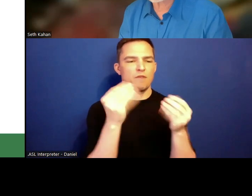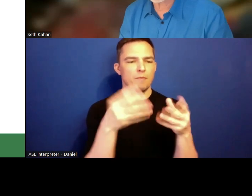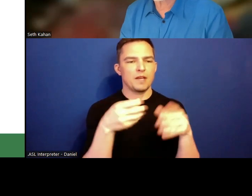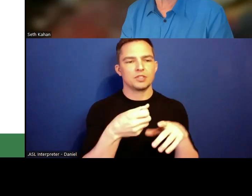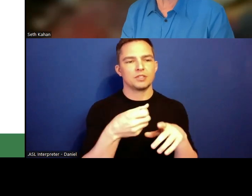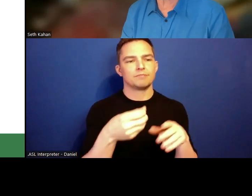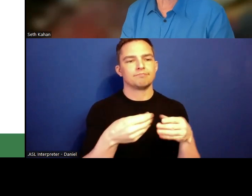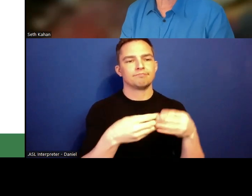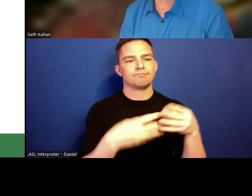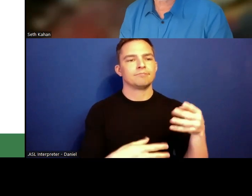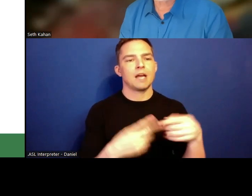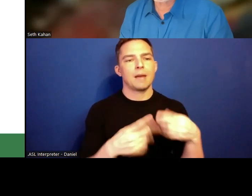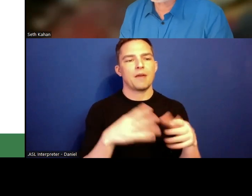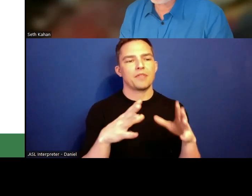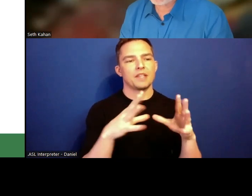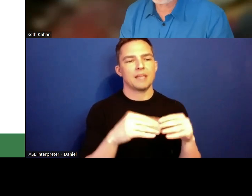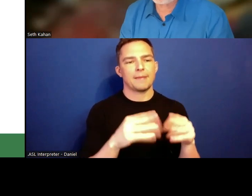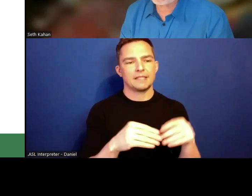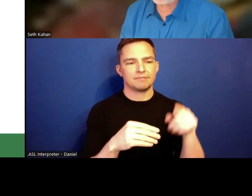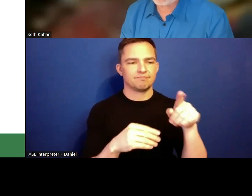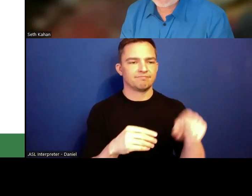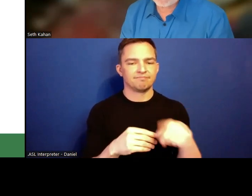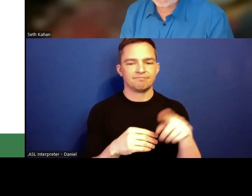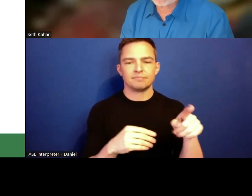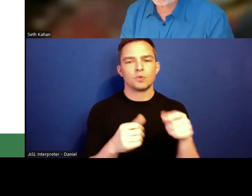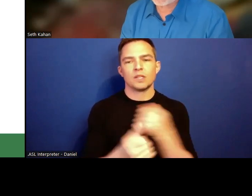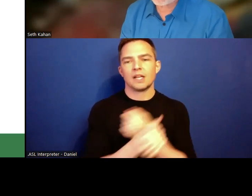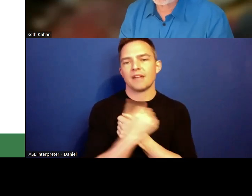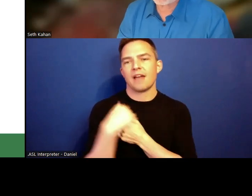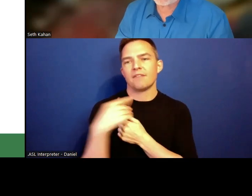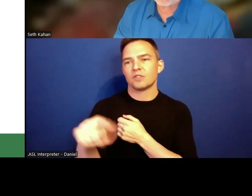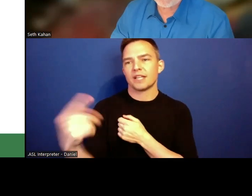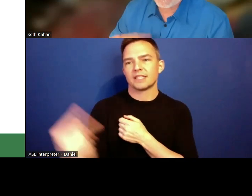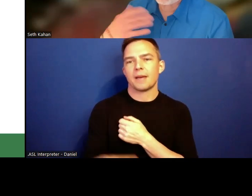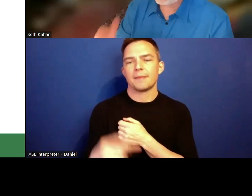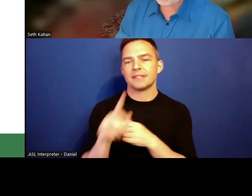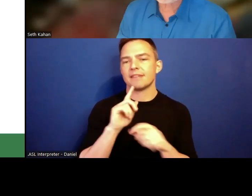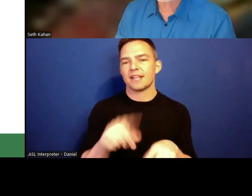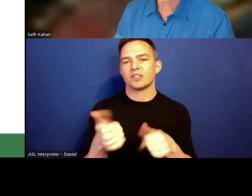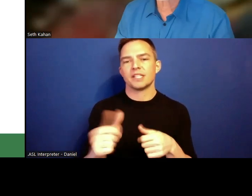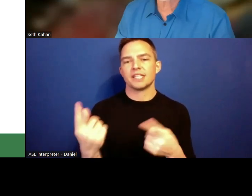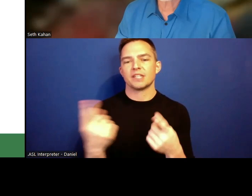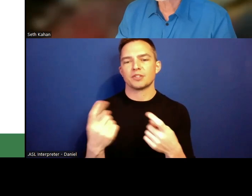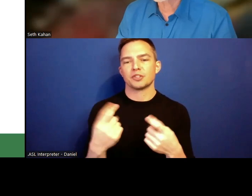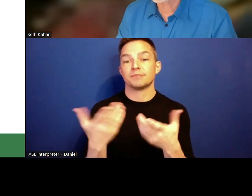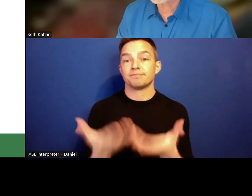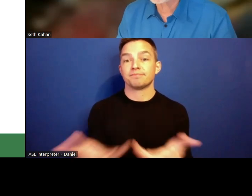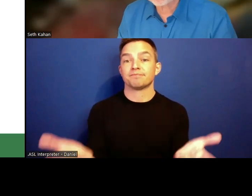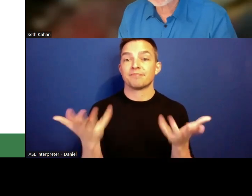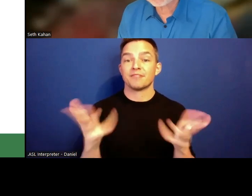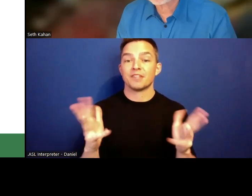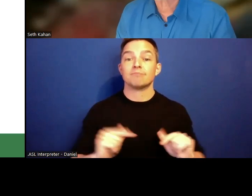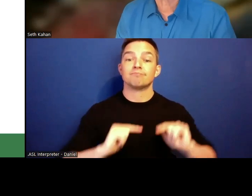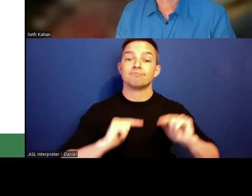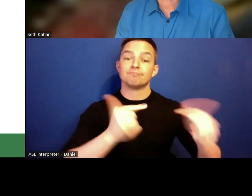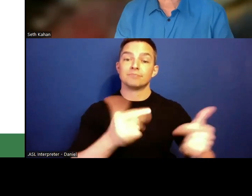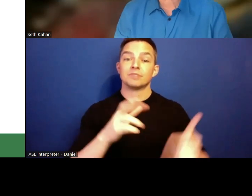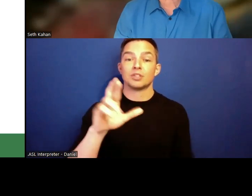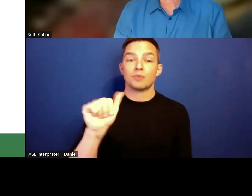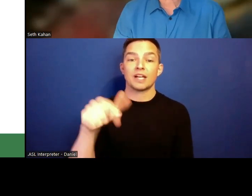about the upcoming summit. We'd love to have you, and I'd be happy to answer any questions. With that, let me turn it over to